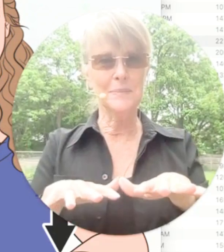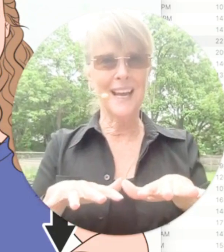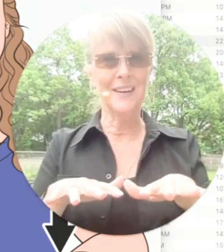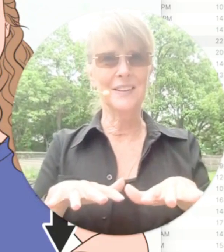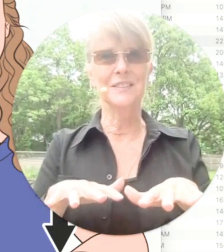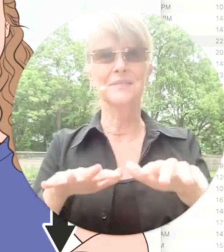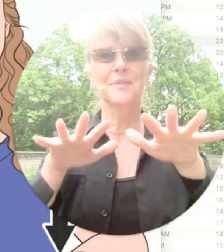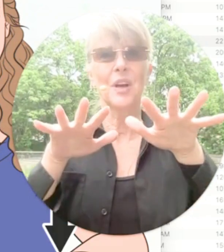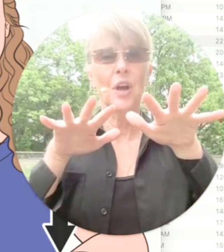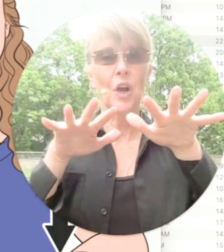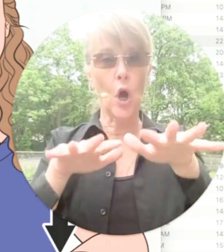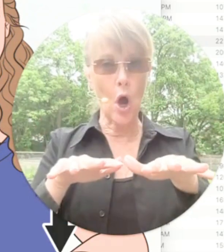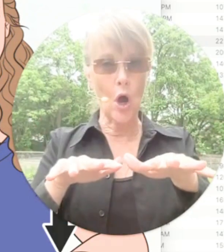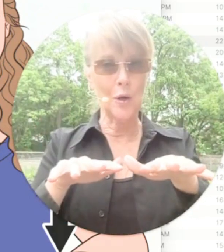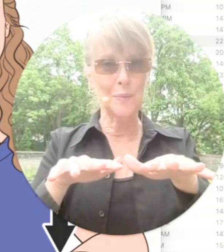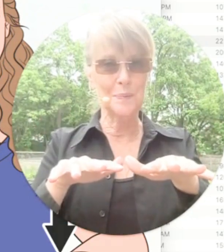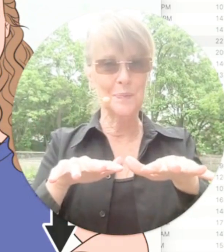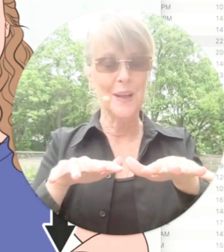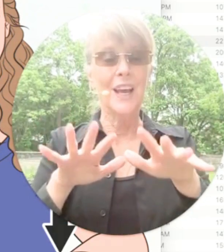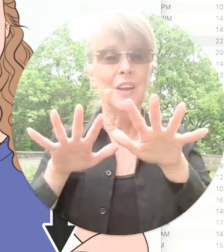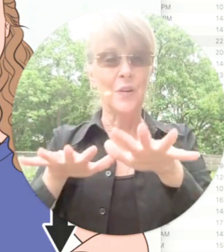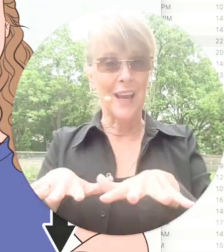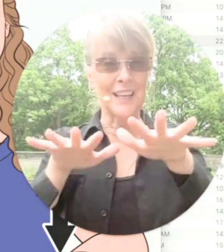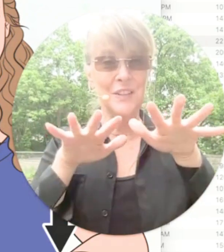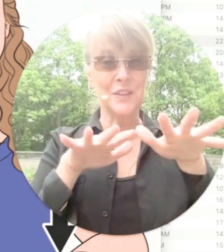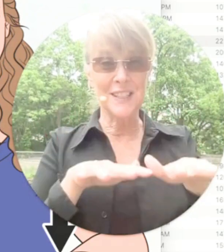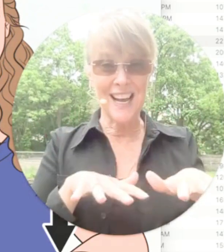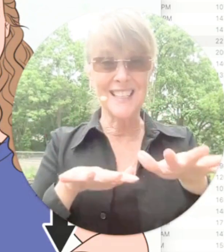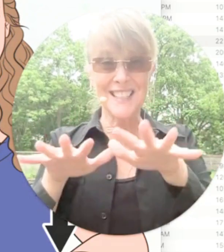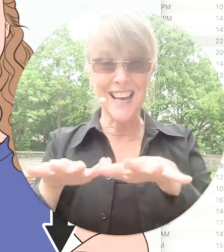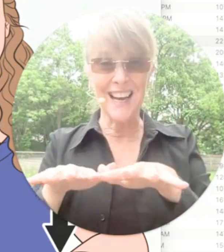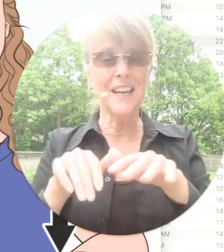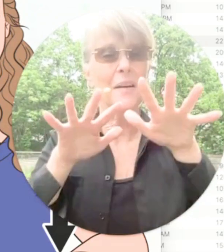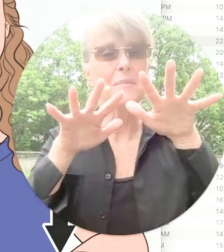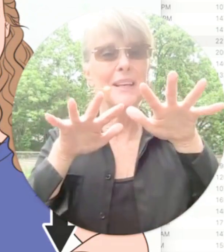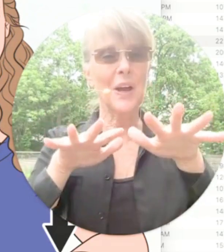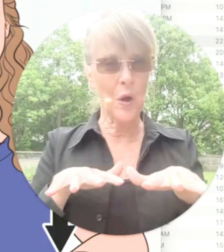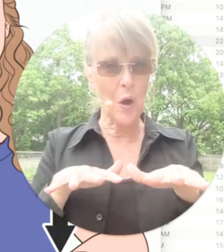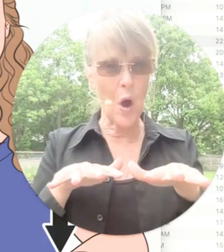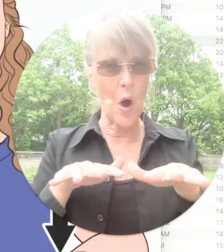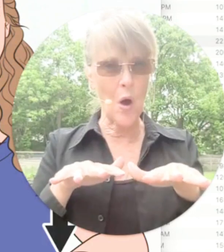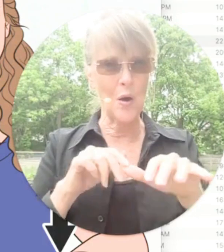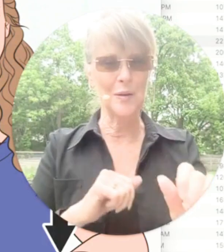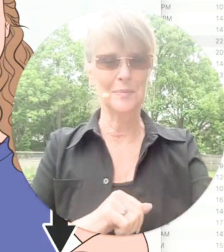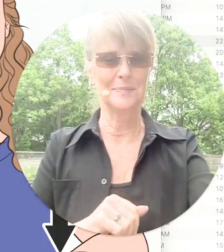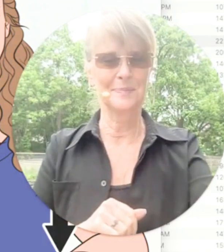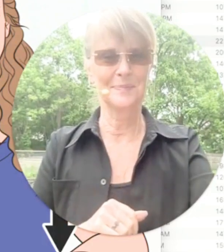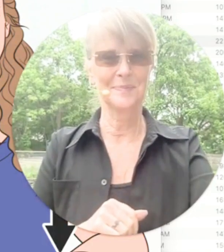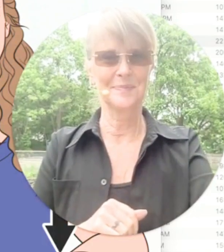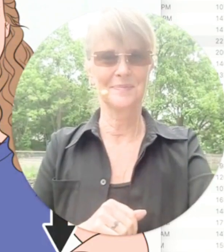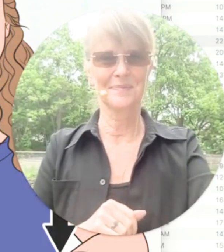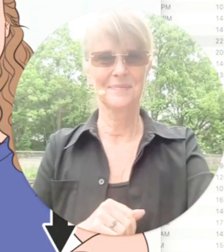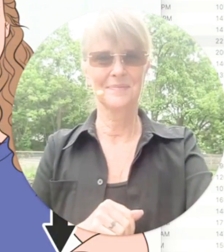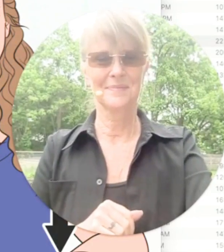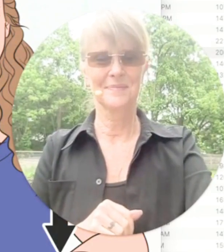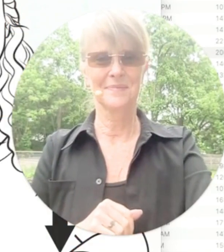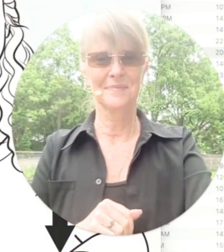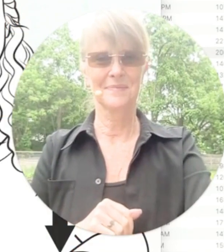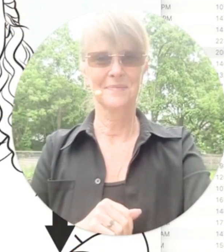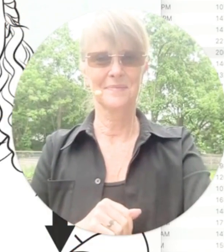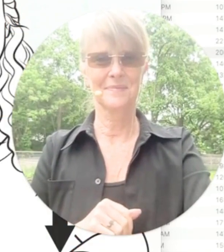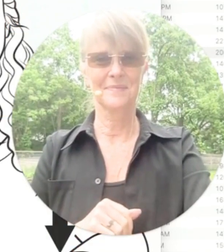Calm down, calm. You can do it side to side, but calm.